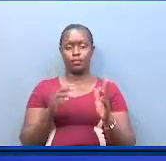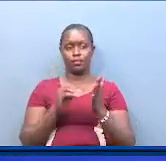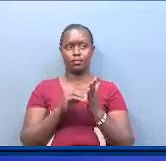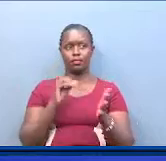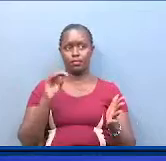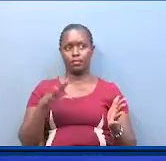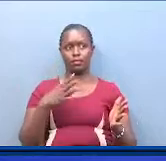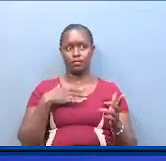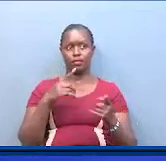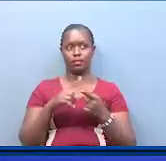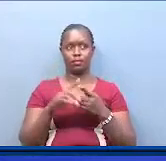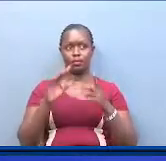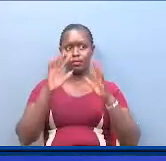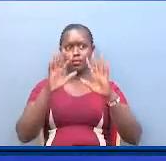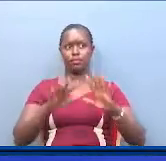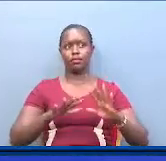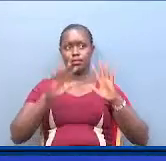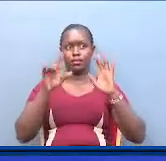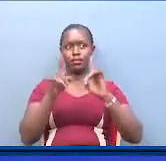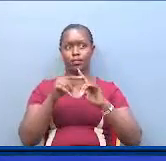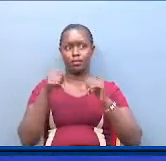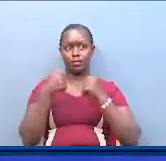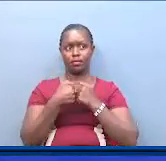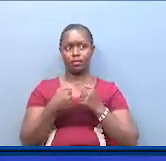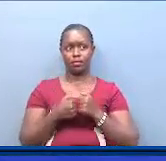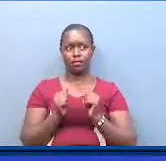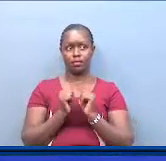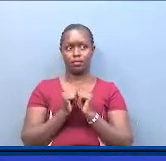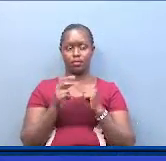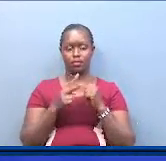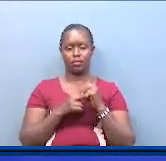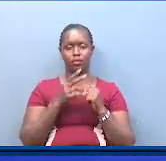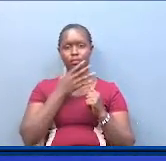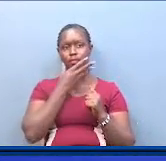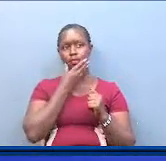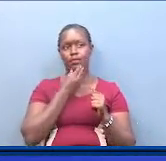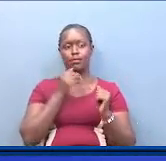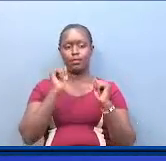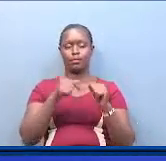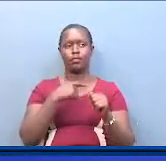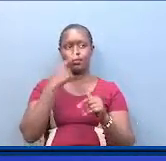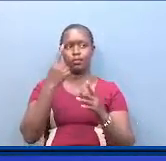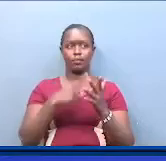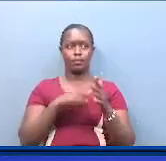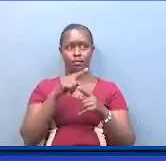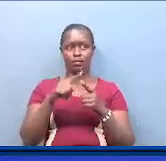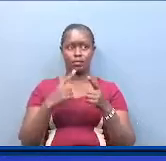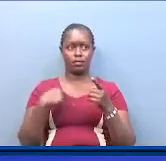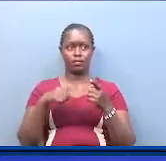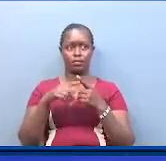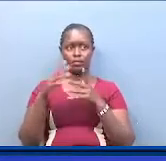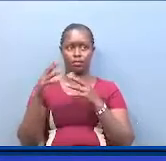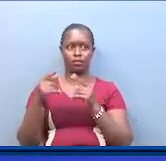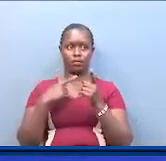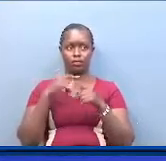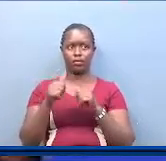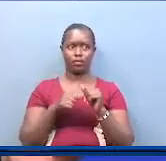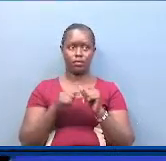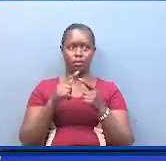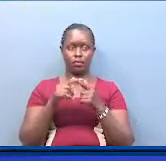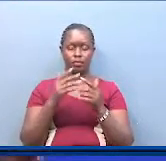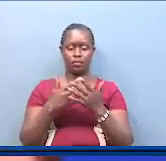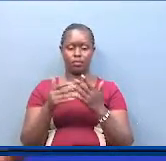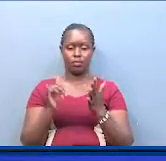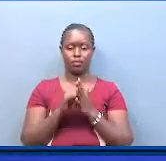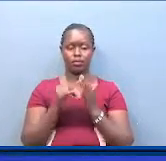am in the campaign trail and I'm competing with 7 men. And I can tell you, when we go to the ground and we talk about the things